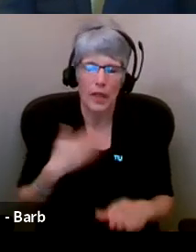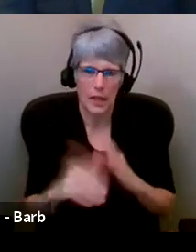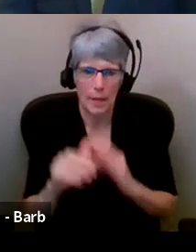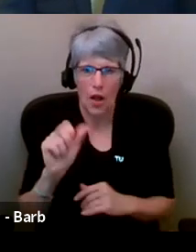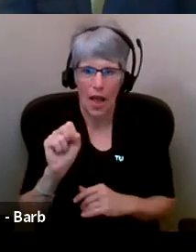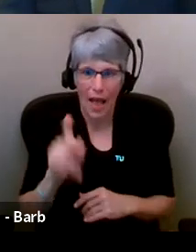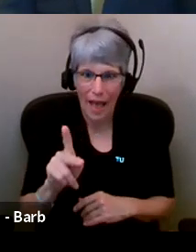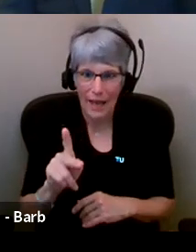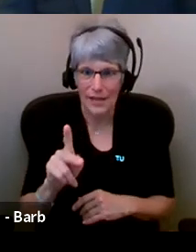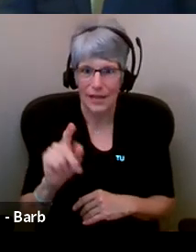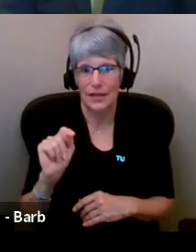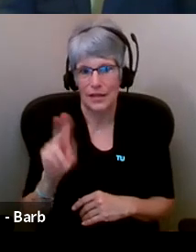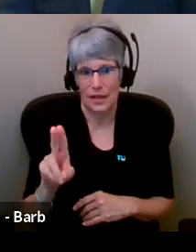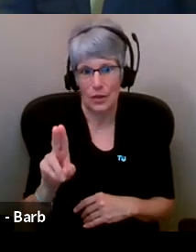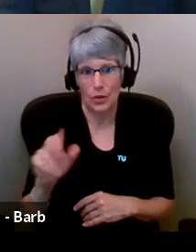asktu, that's